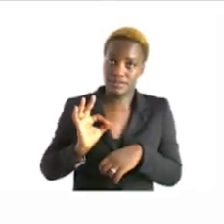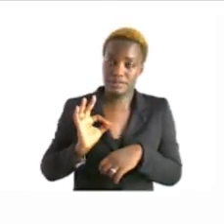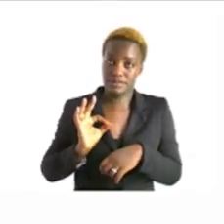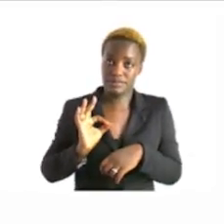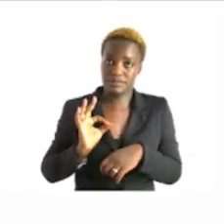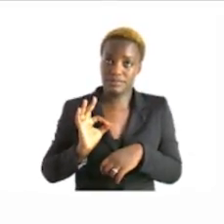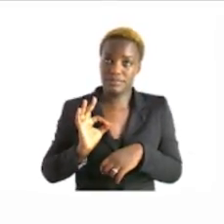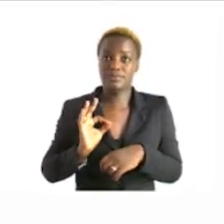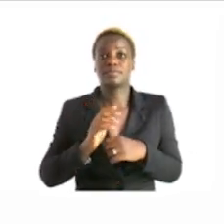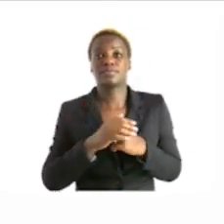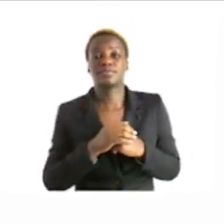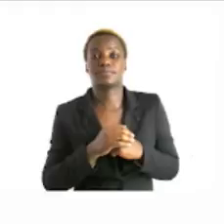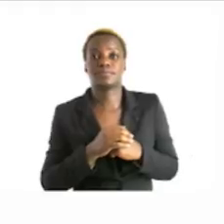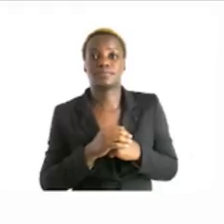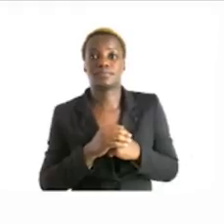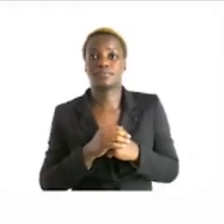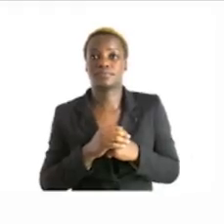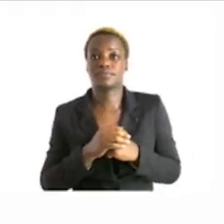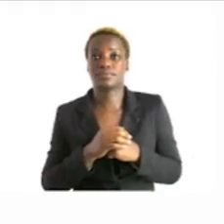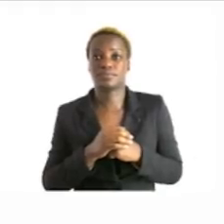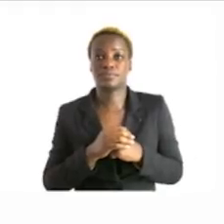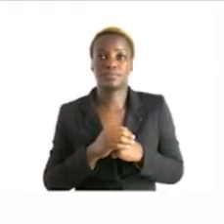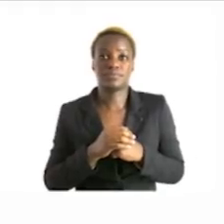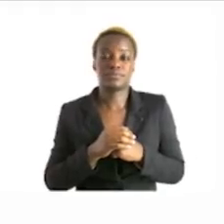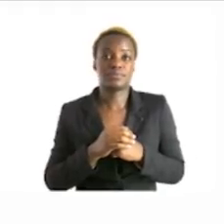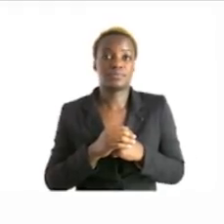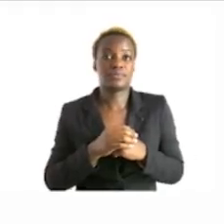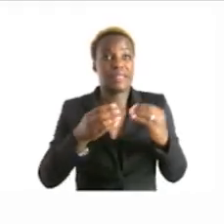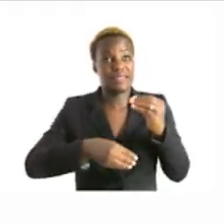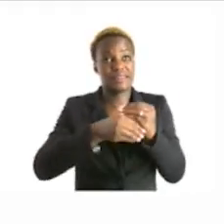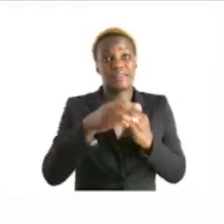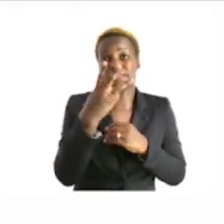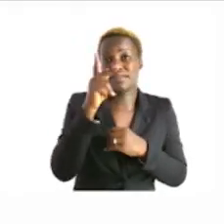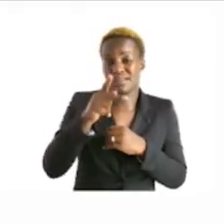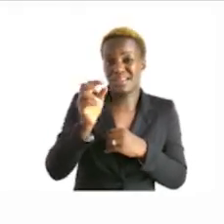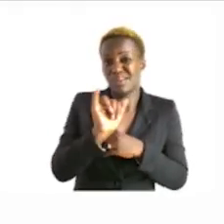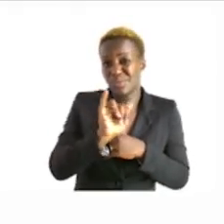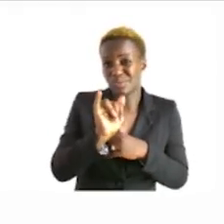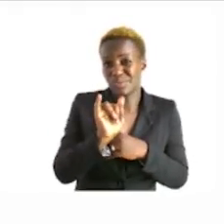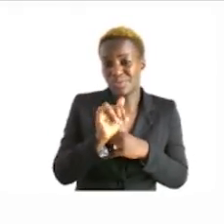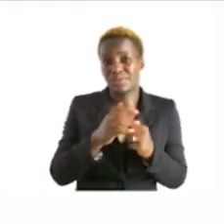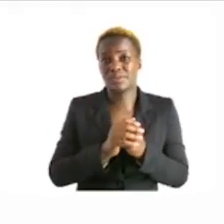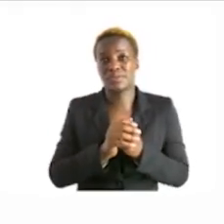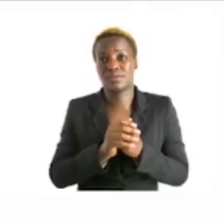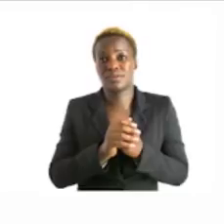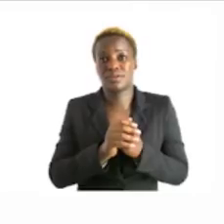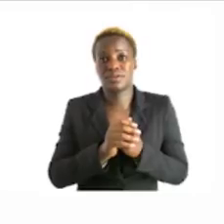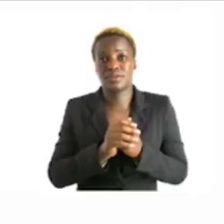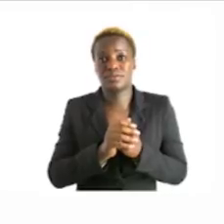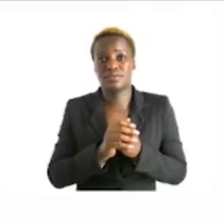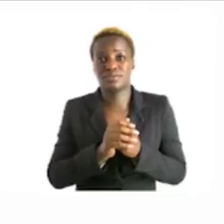wonderful and if we add another three what are we going to get yes